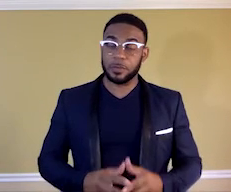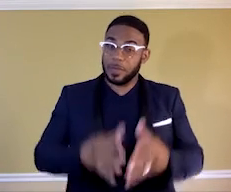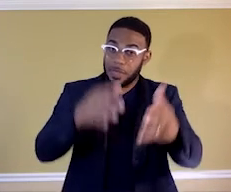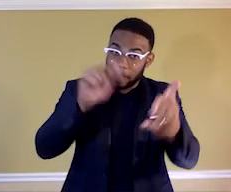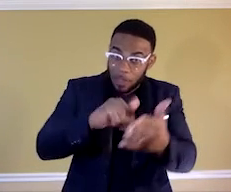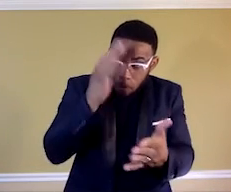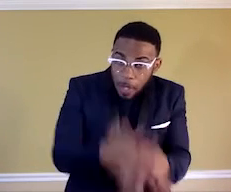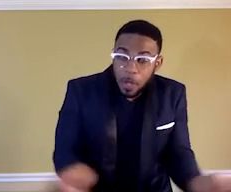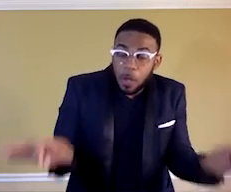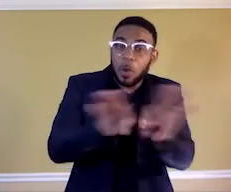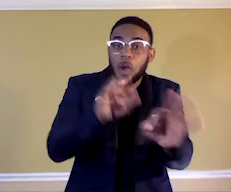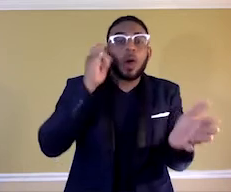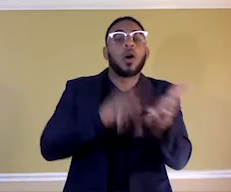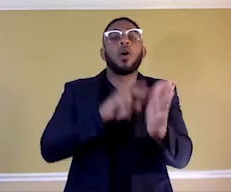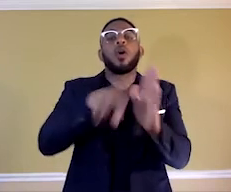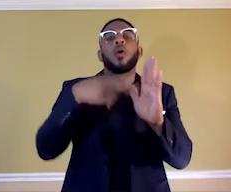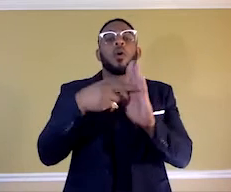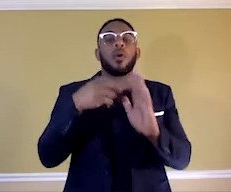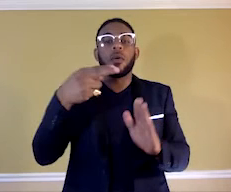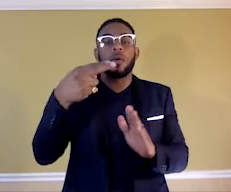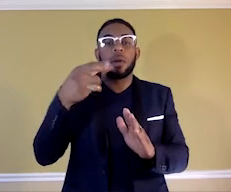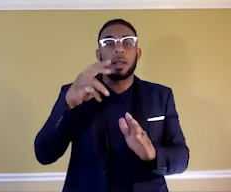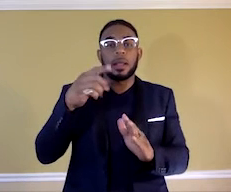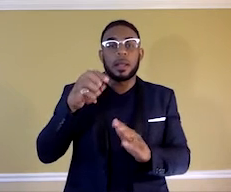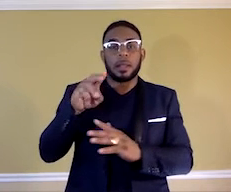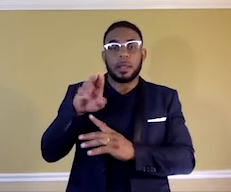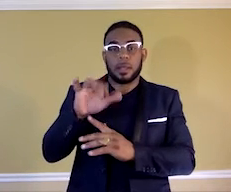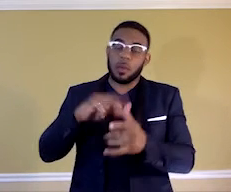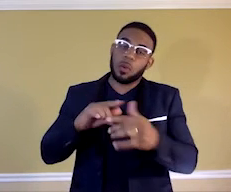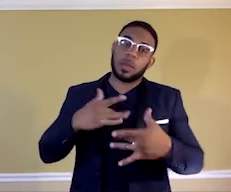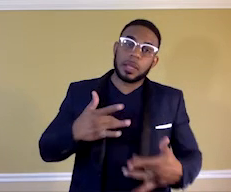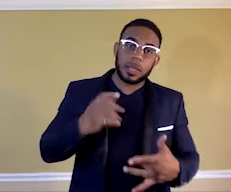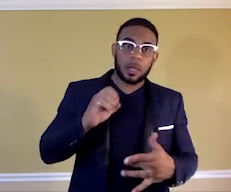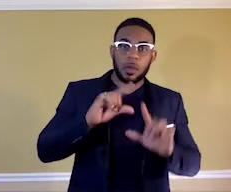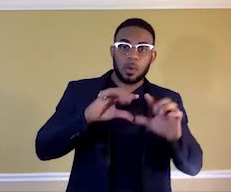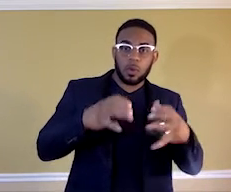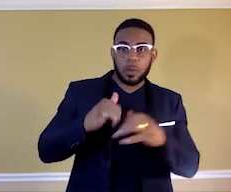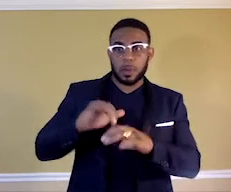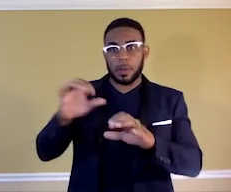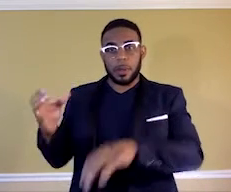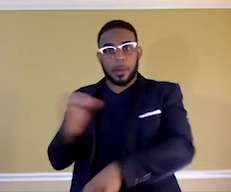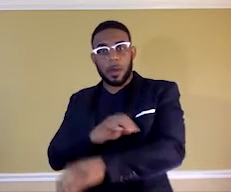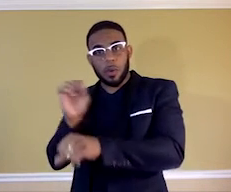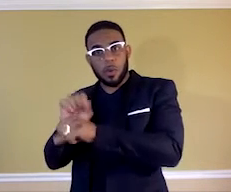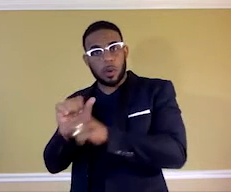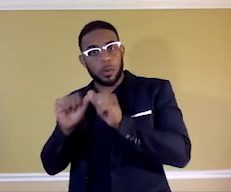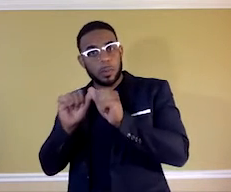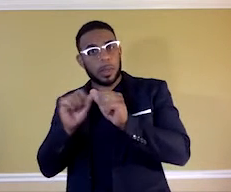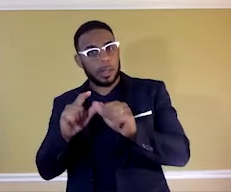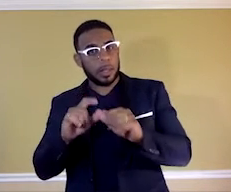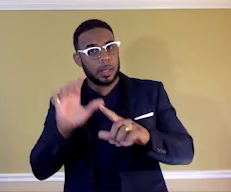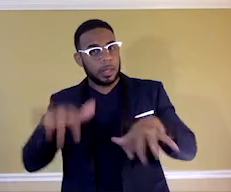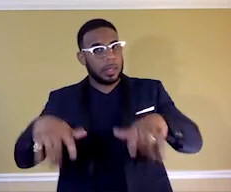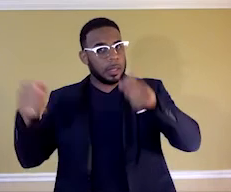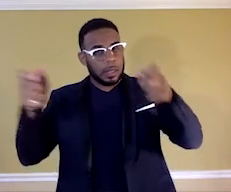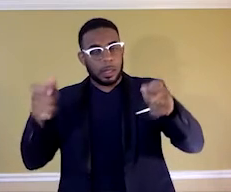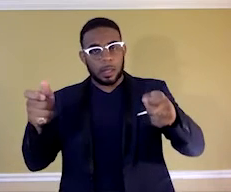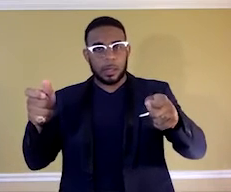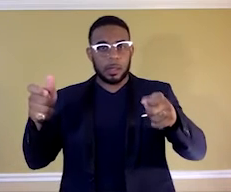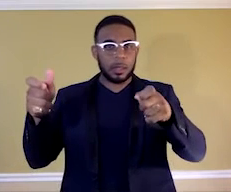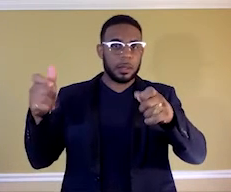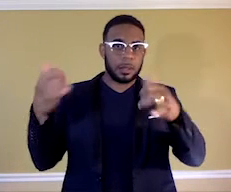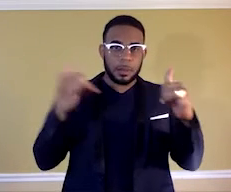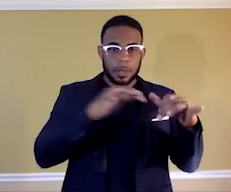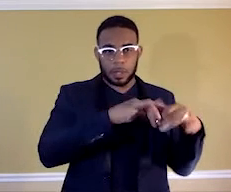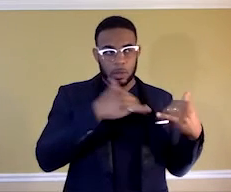This is why it's important to note the role of the hegemony, or the tendency of groups in power to work to maintain their dominance, plays in